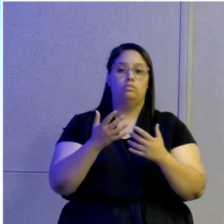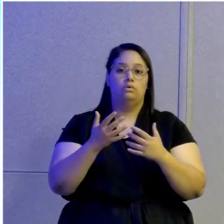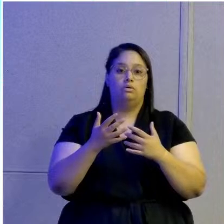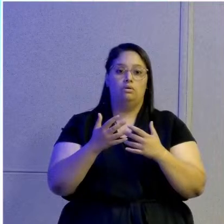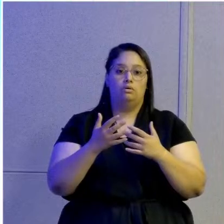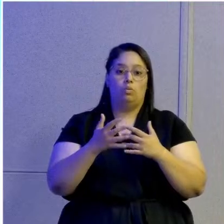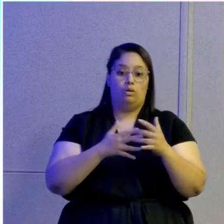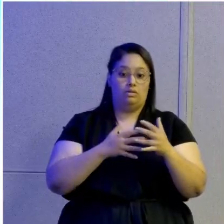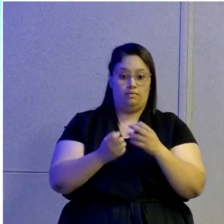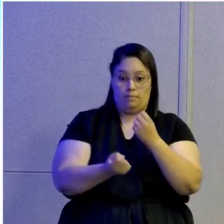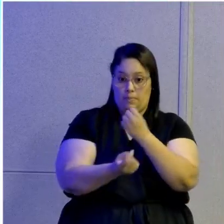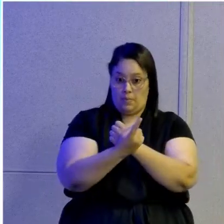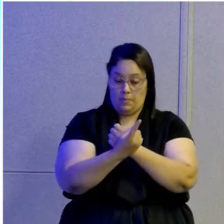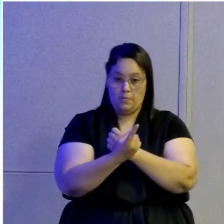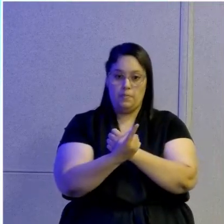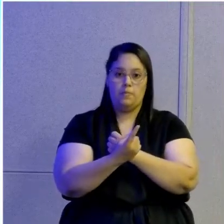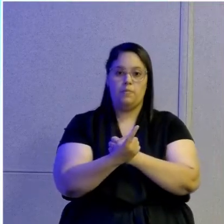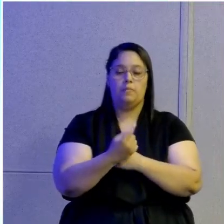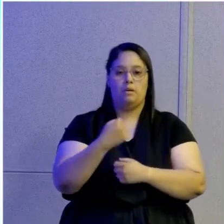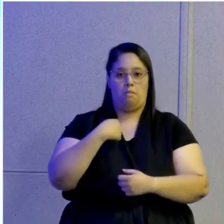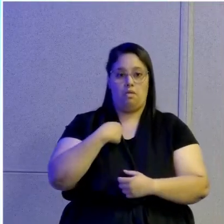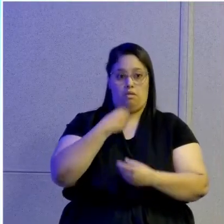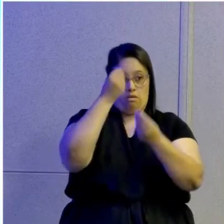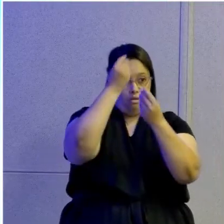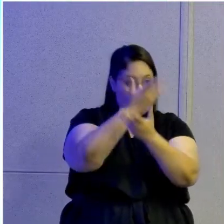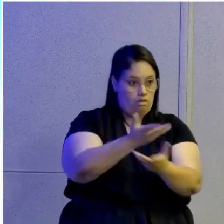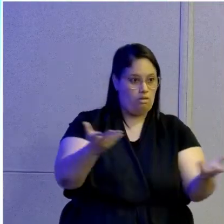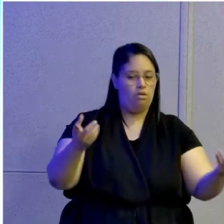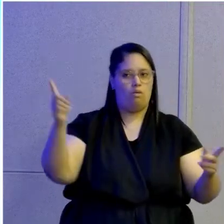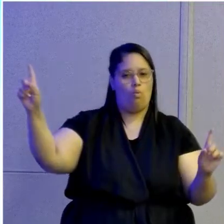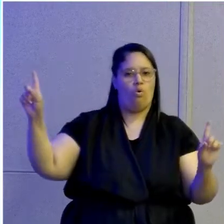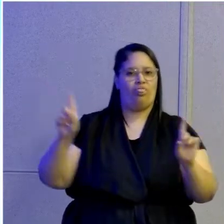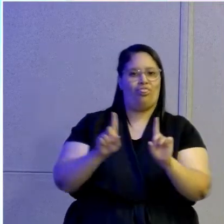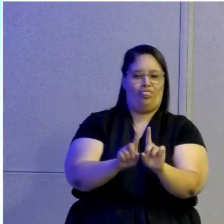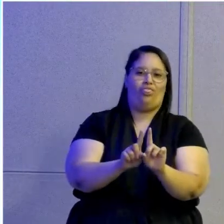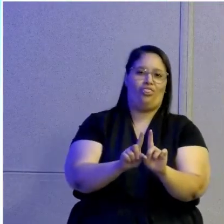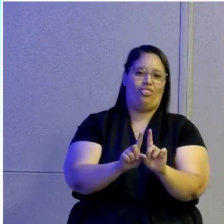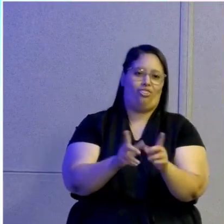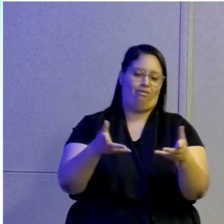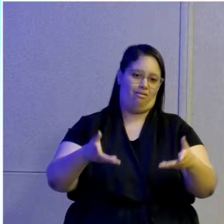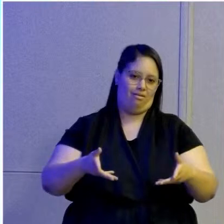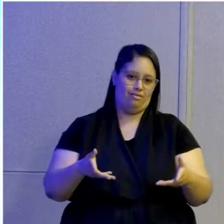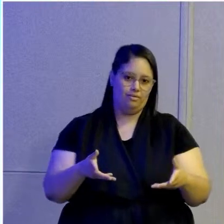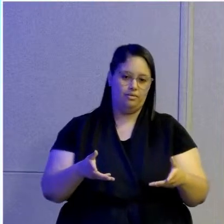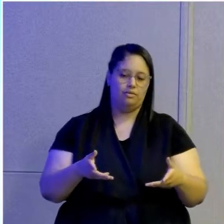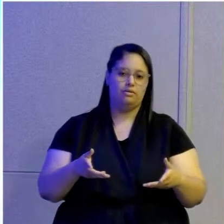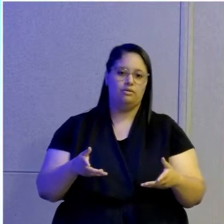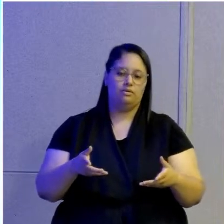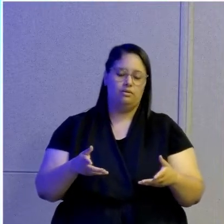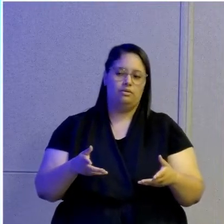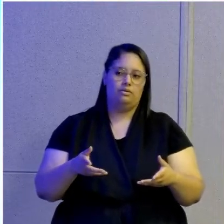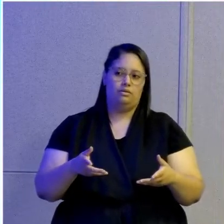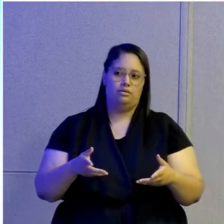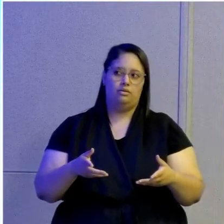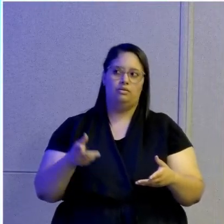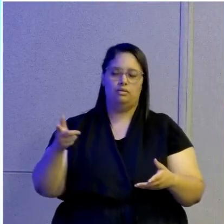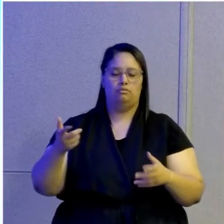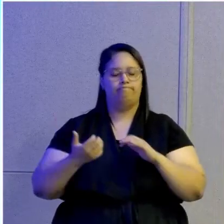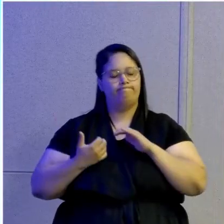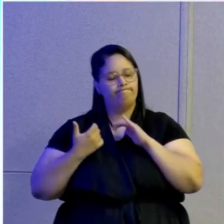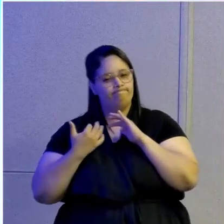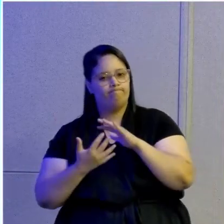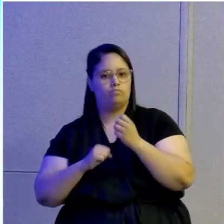that happens, I must say, he's with us here. He strongly and